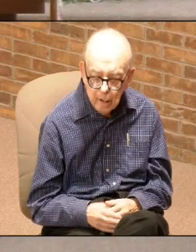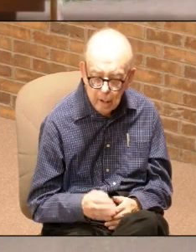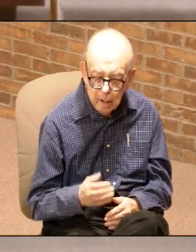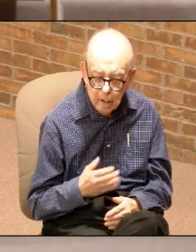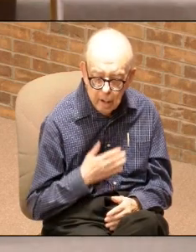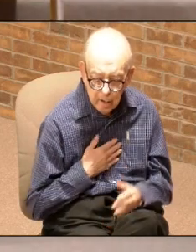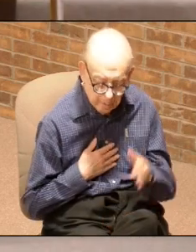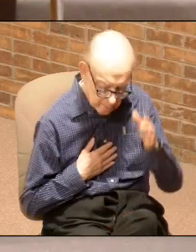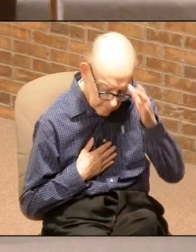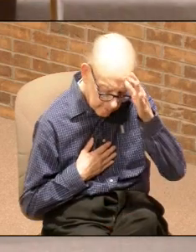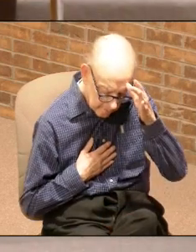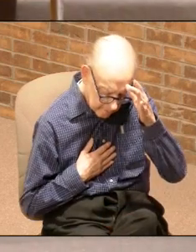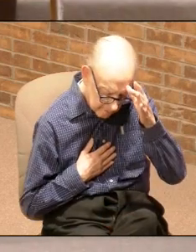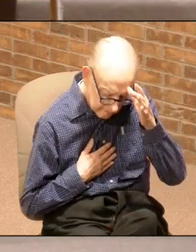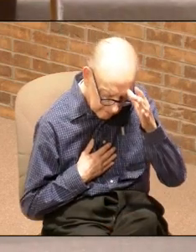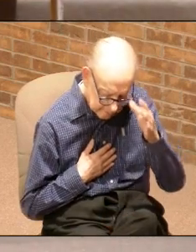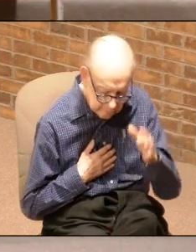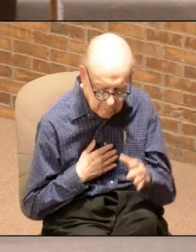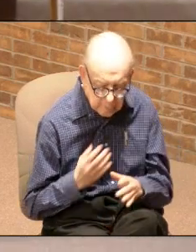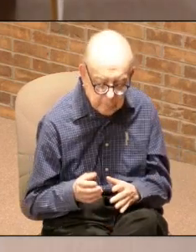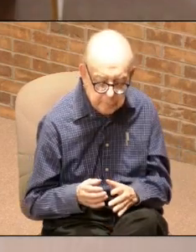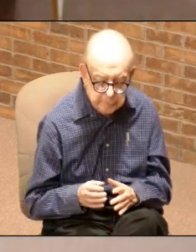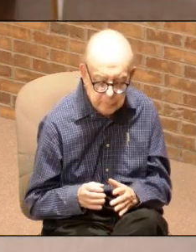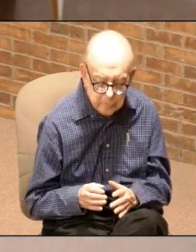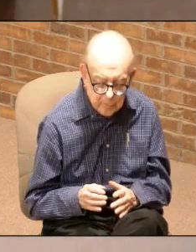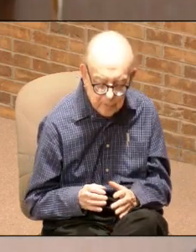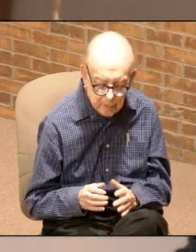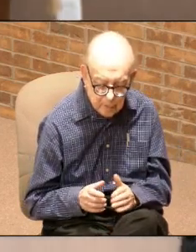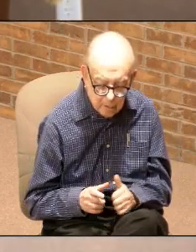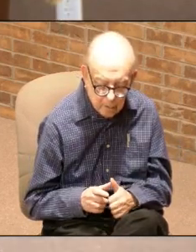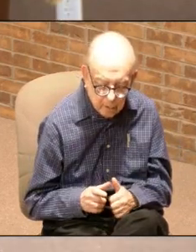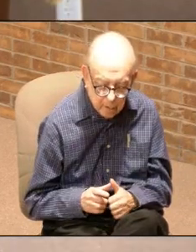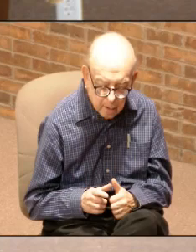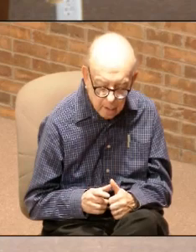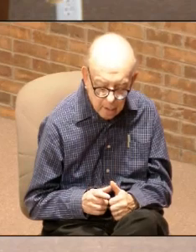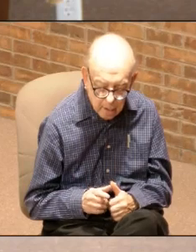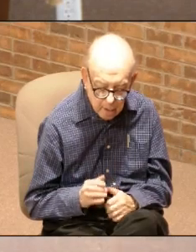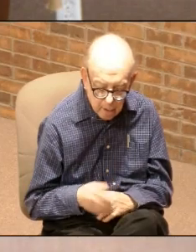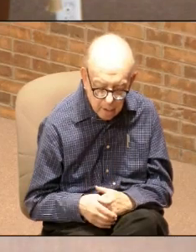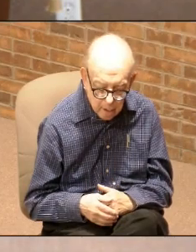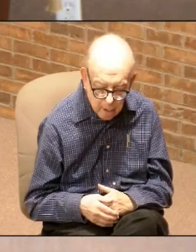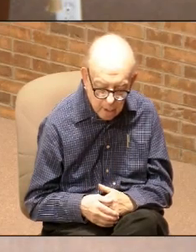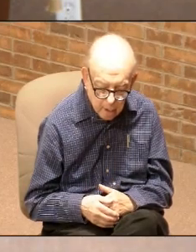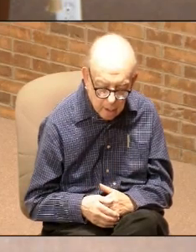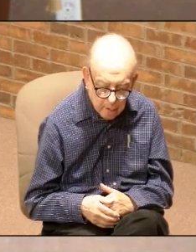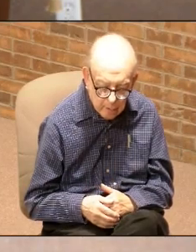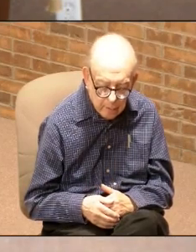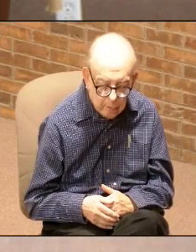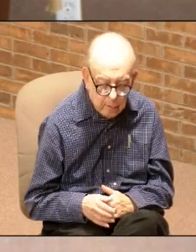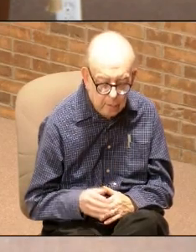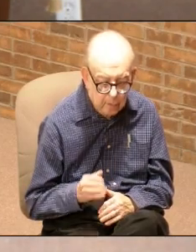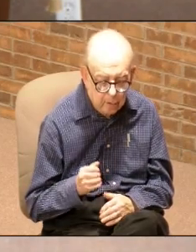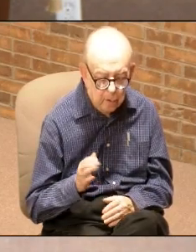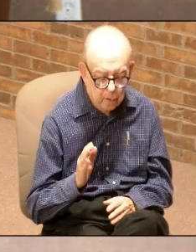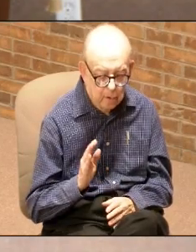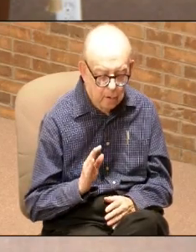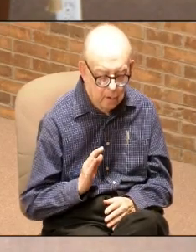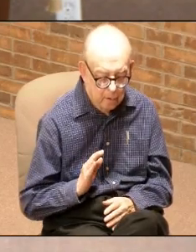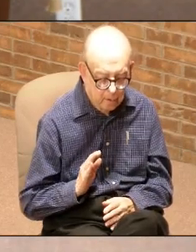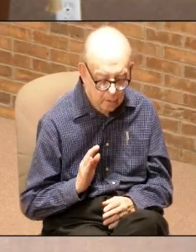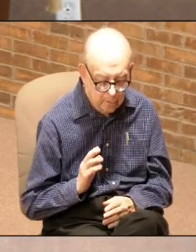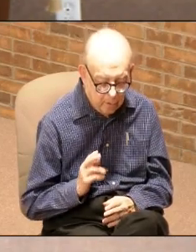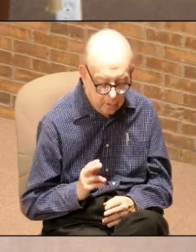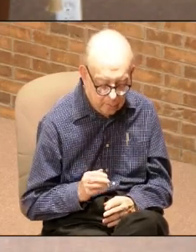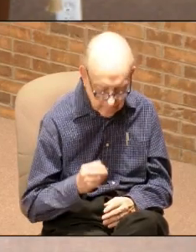my dad was always, his initials that was his name. We always called him AT. And then we get something from